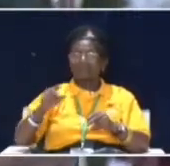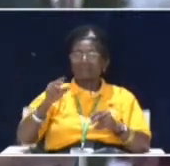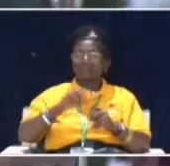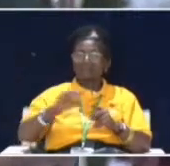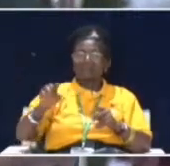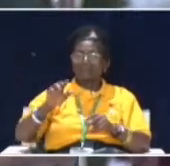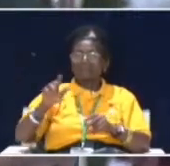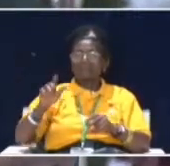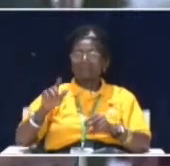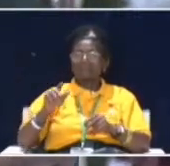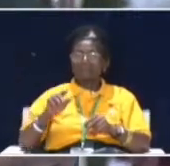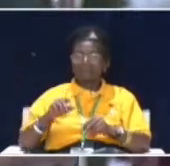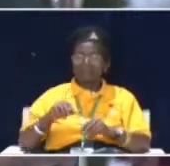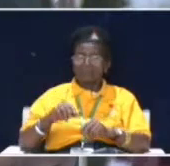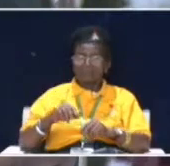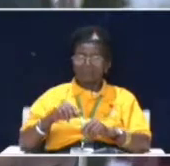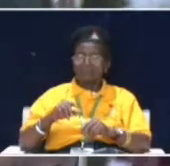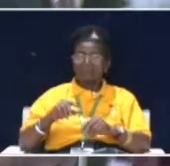29.